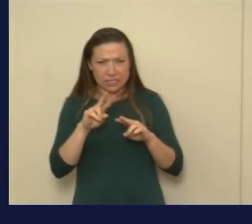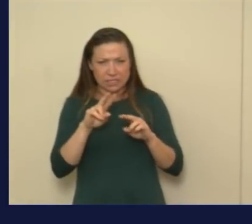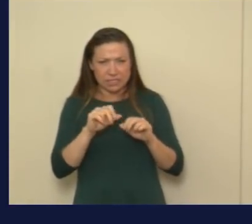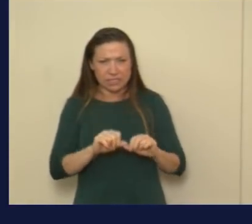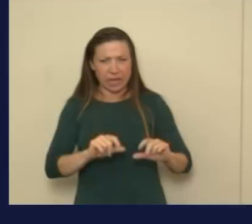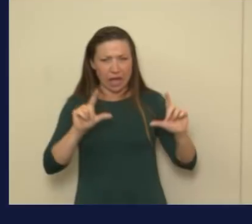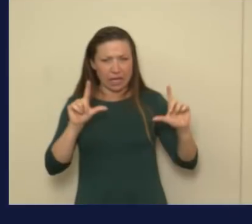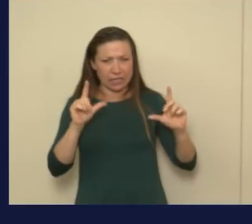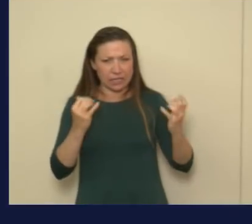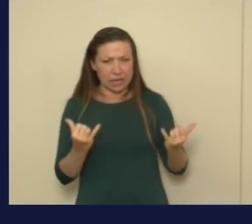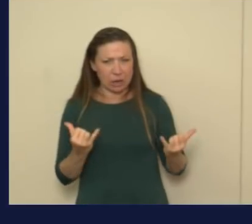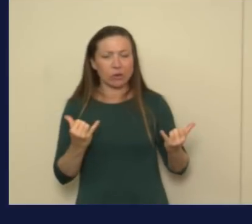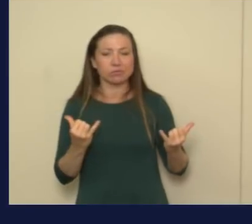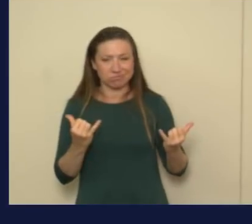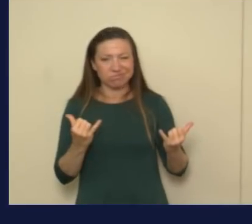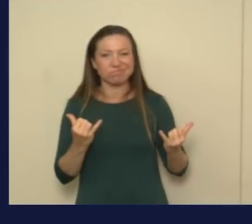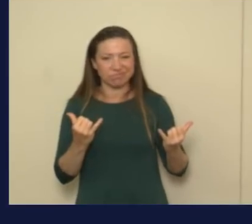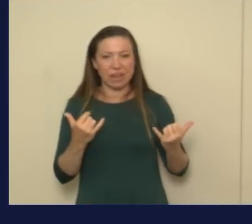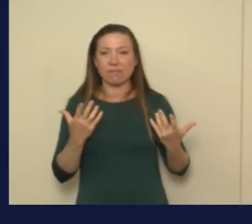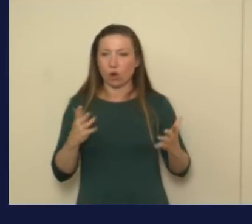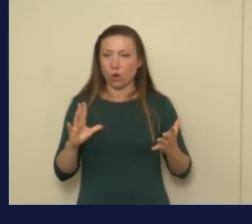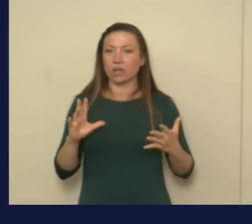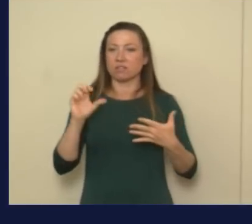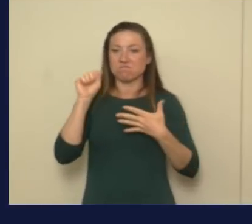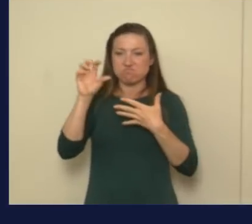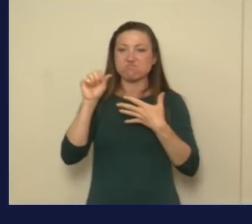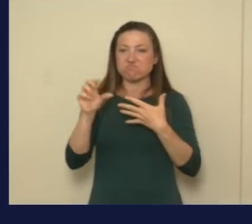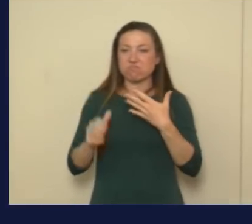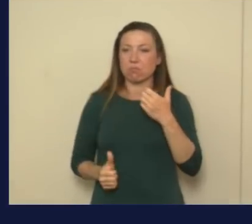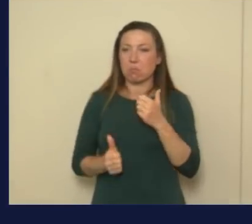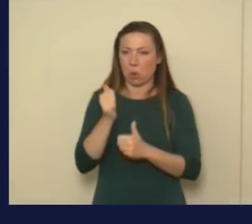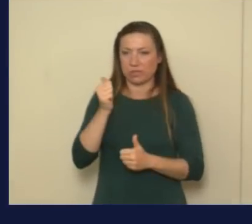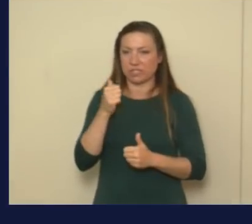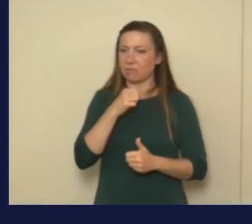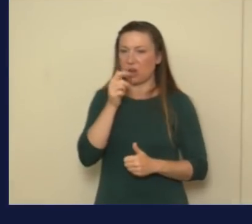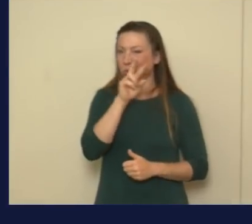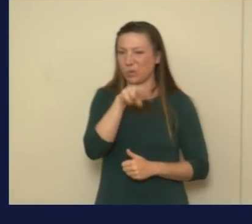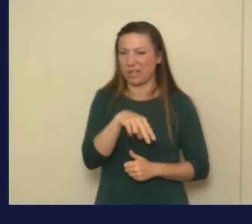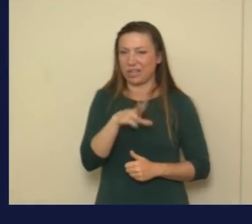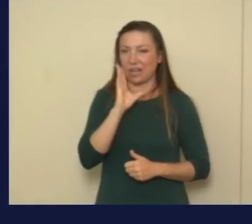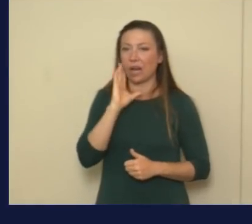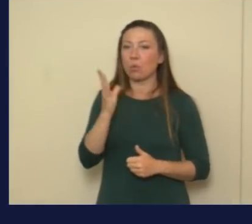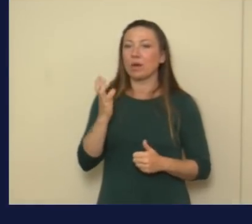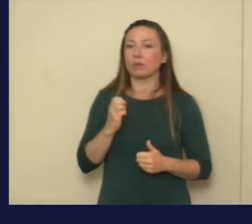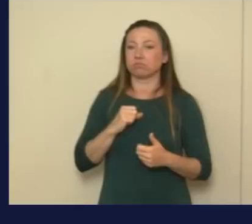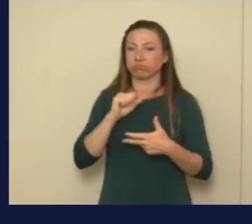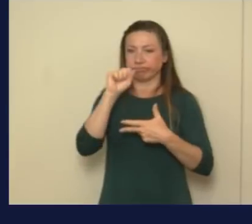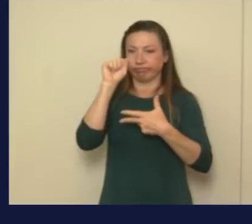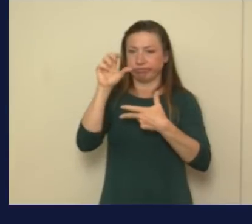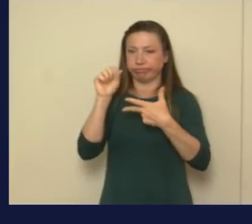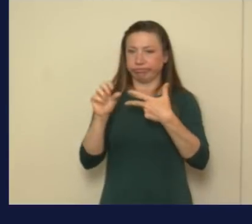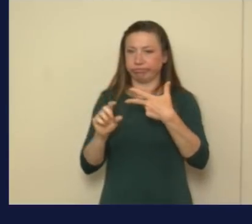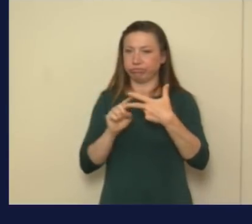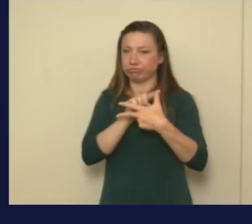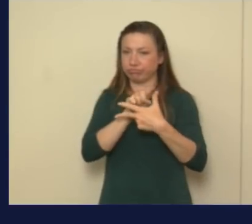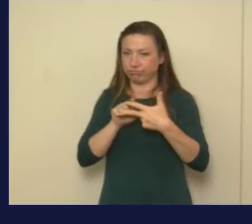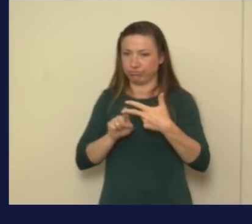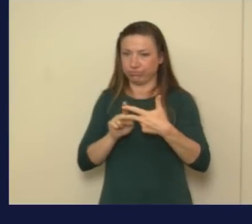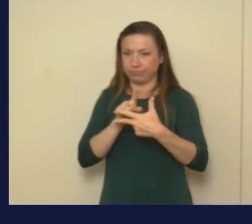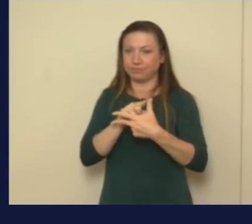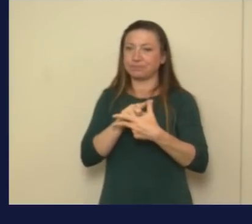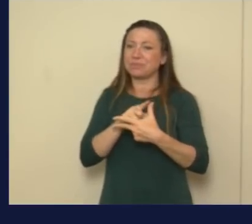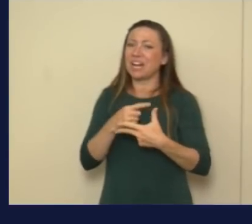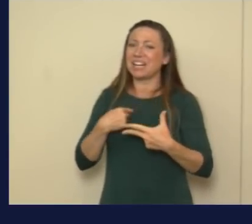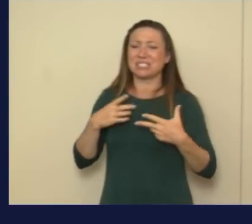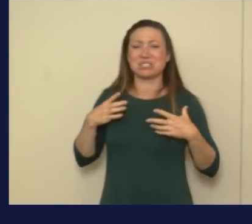already given. I want to do 3 things, so I'm not going to read this slide. I don't want people in New Mexico to be angry. I know that